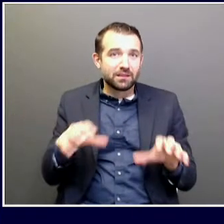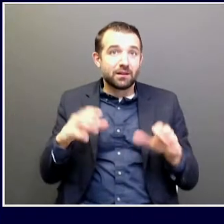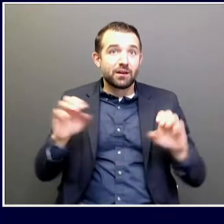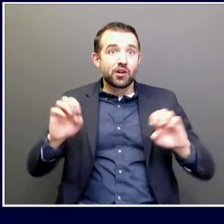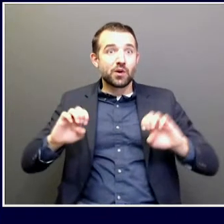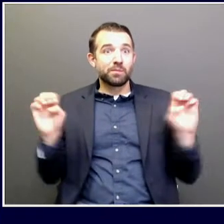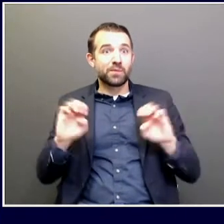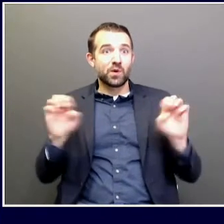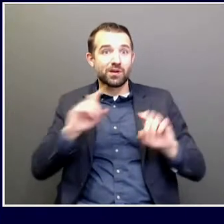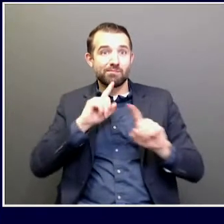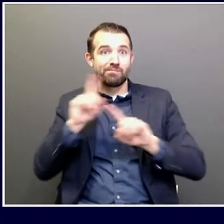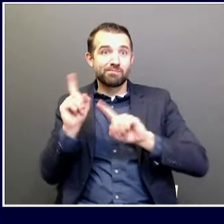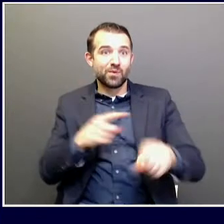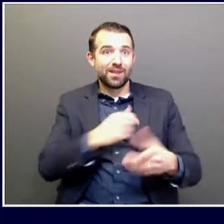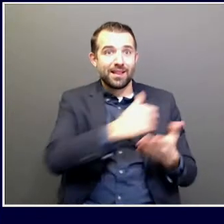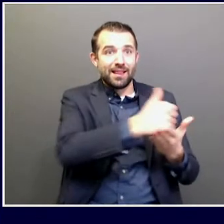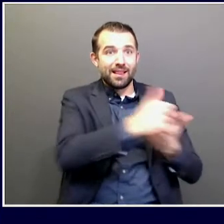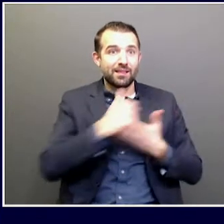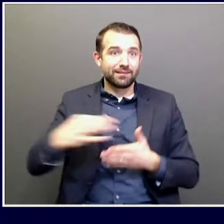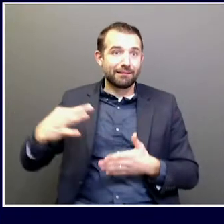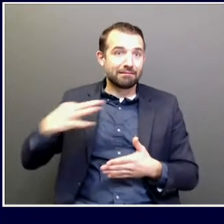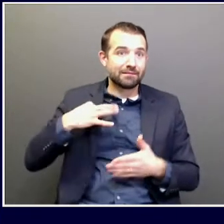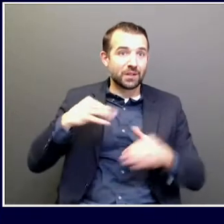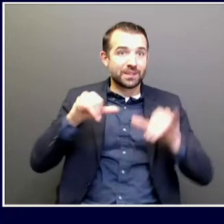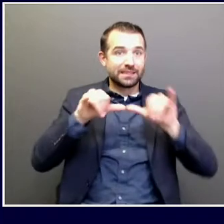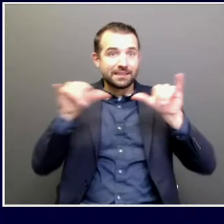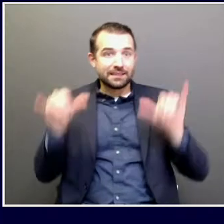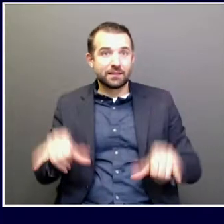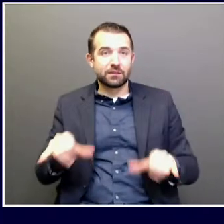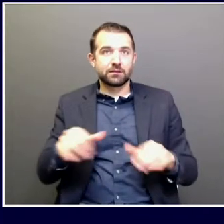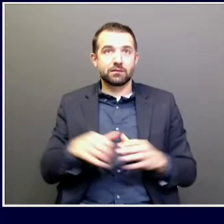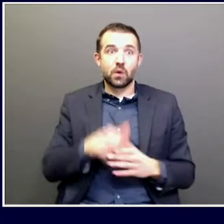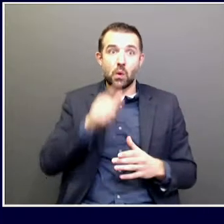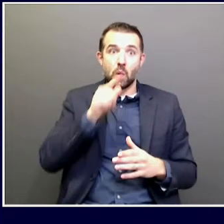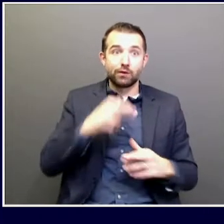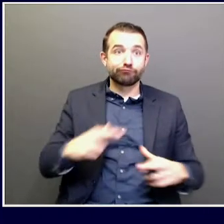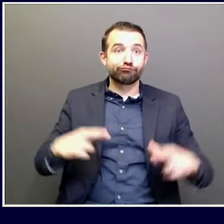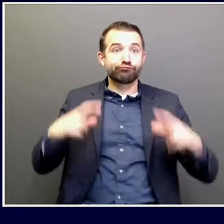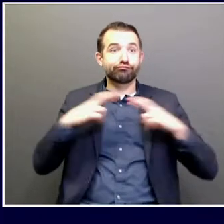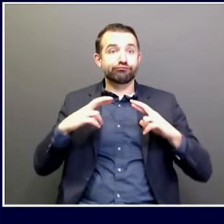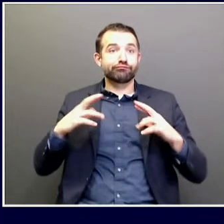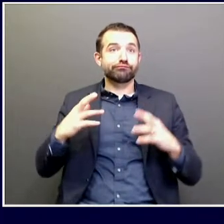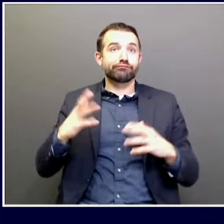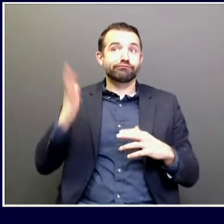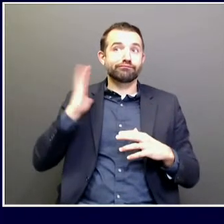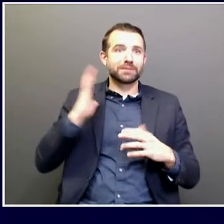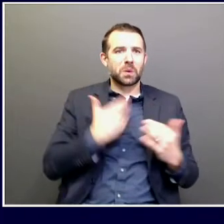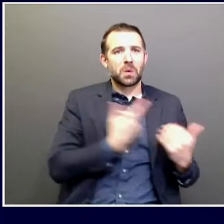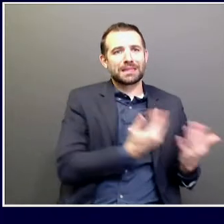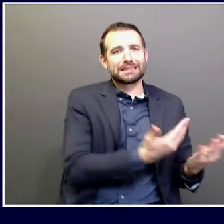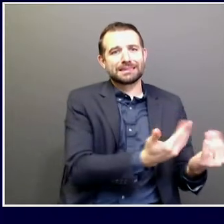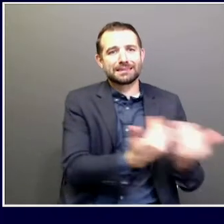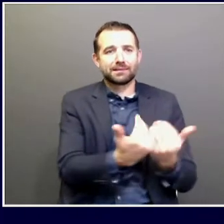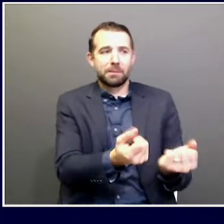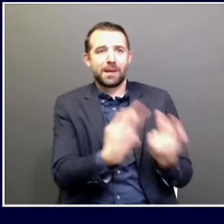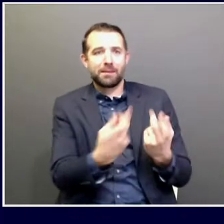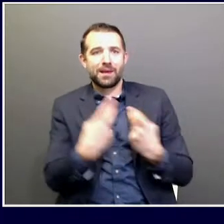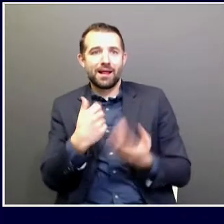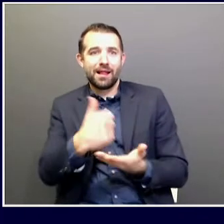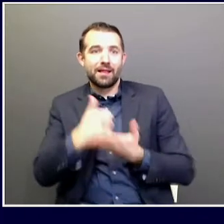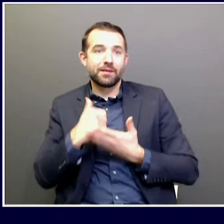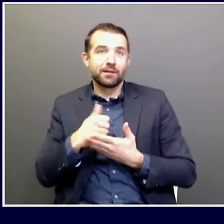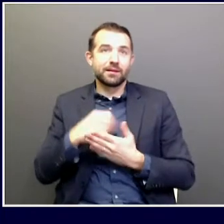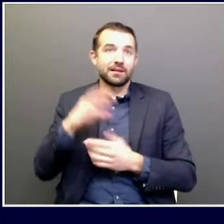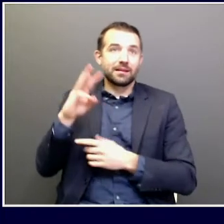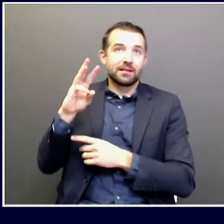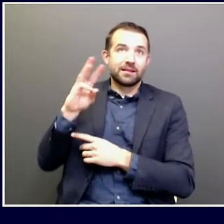mobilize retired healthcare providers and support current healthcare workers, and providing $60 million in Medicaid temporary rate